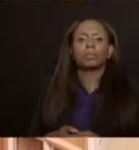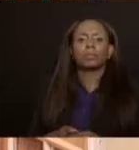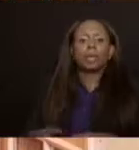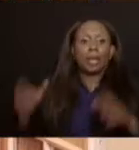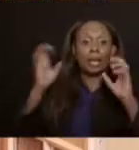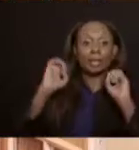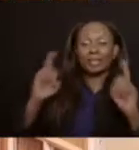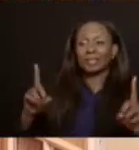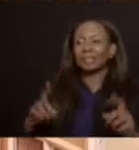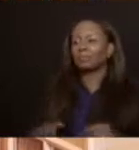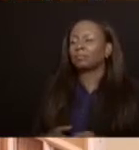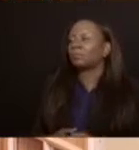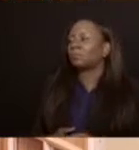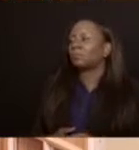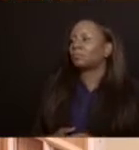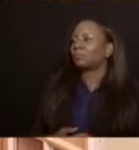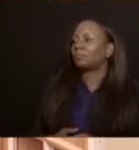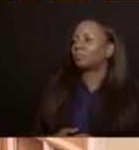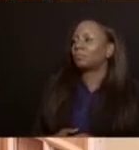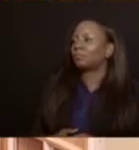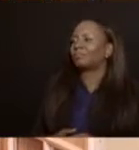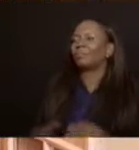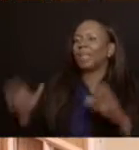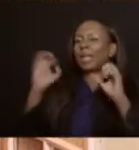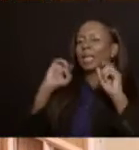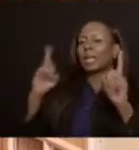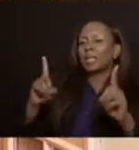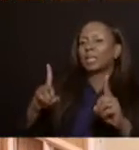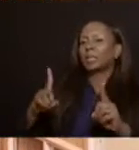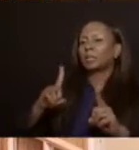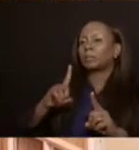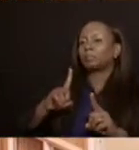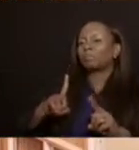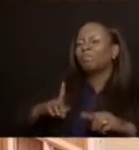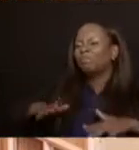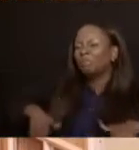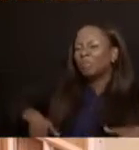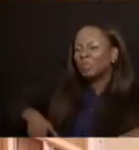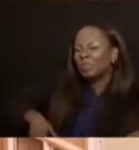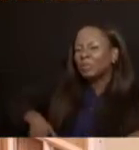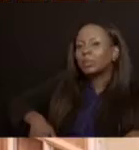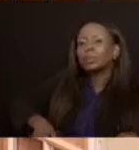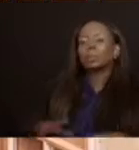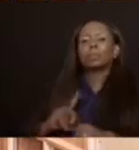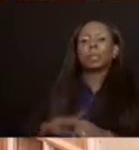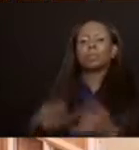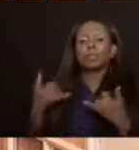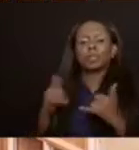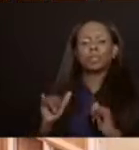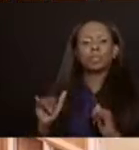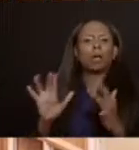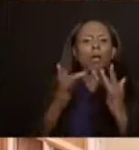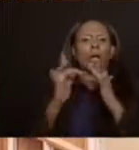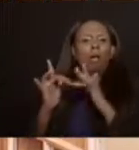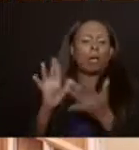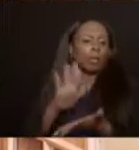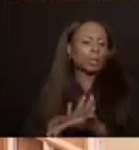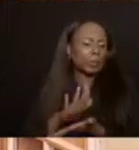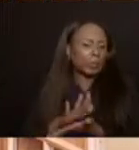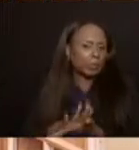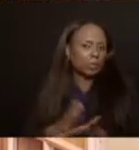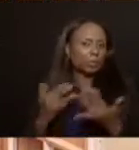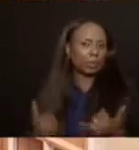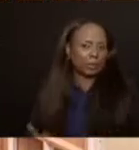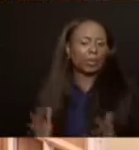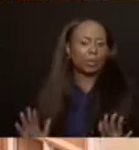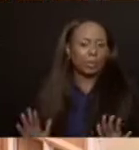education. Education is the one probably at the back end of that list, largely because we are still doing the online schools with the education at